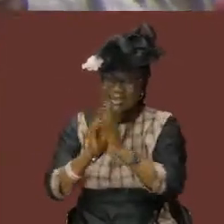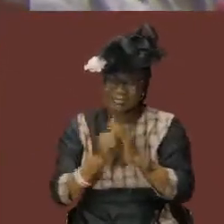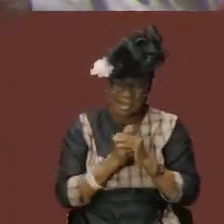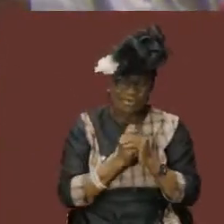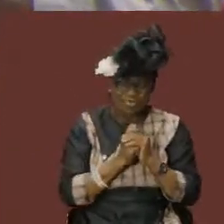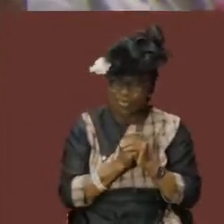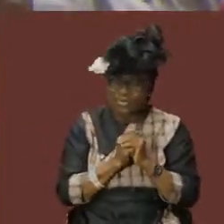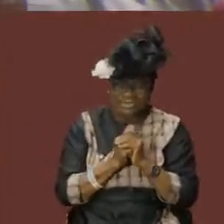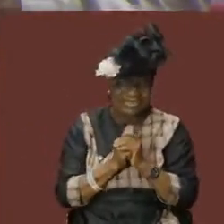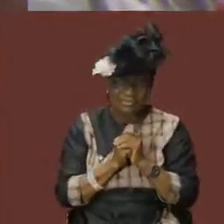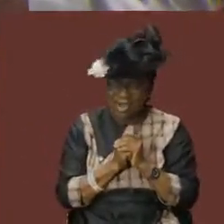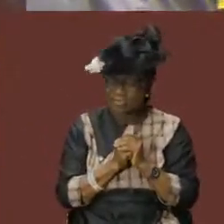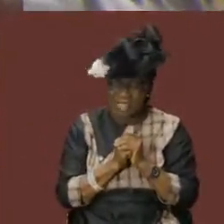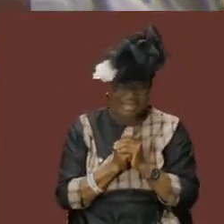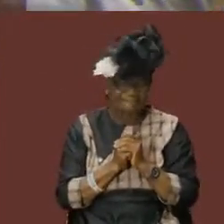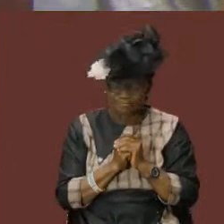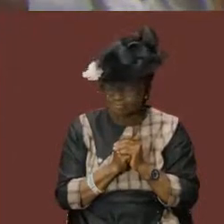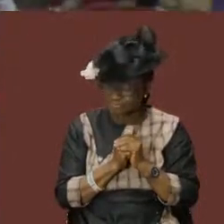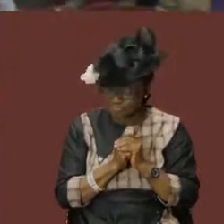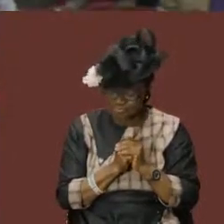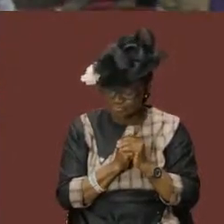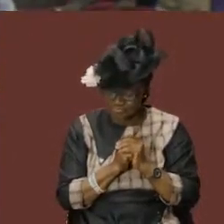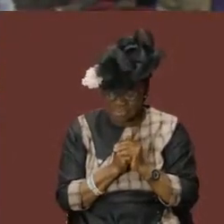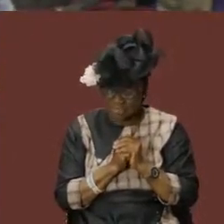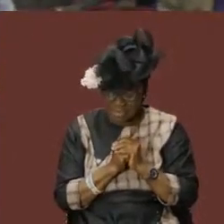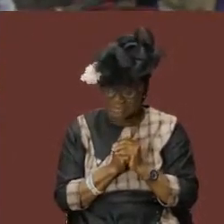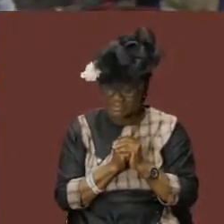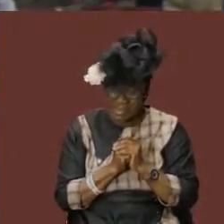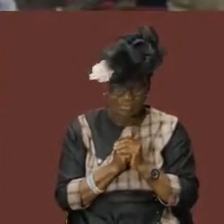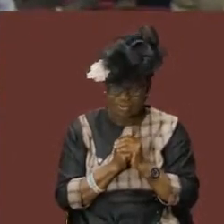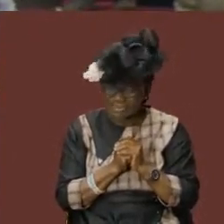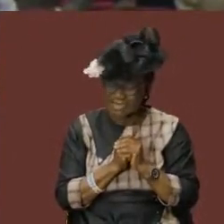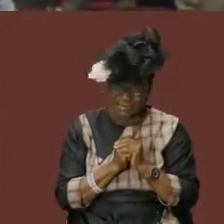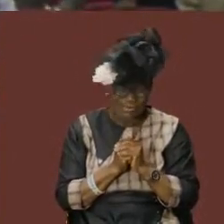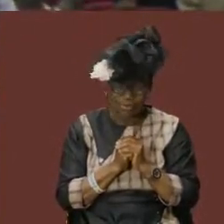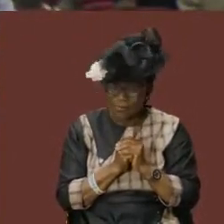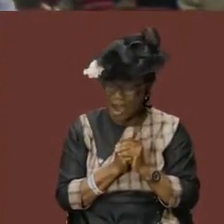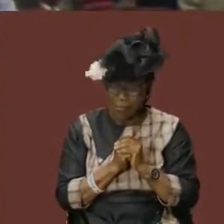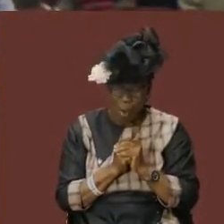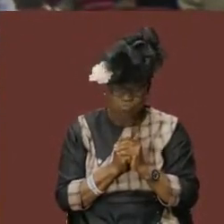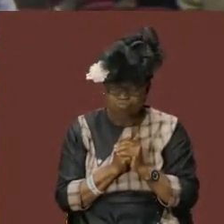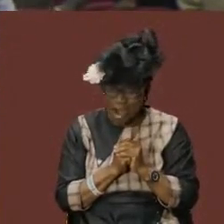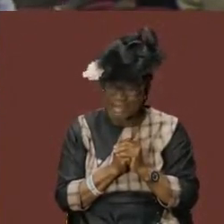Ikiteke rindere moko sheke rindekire moko tunda.